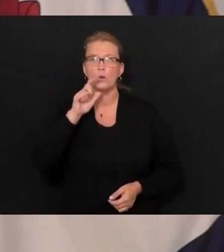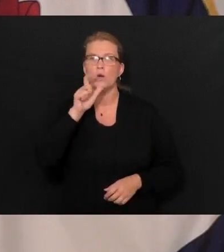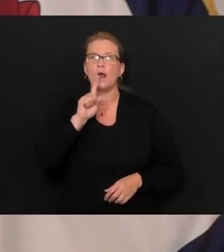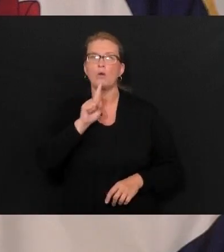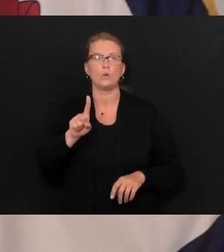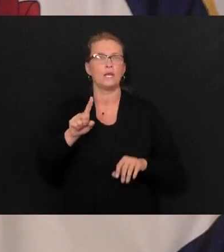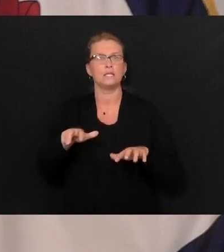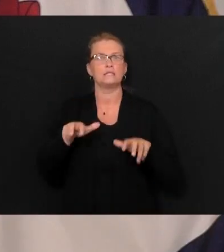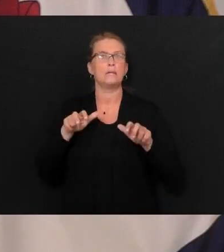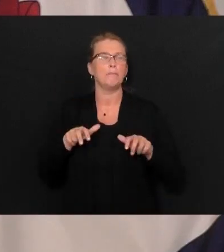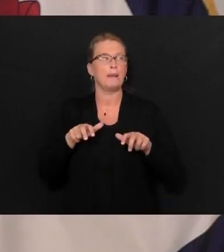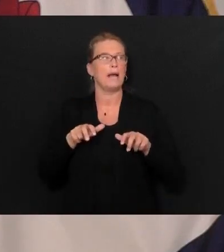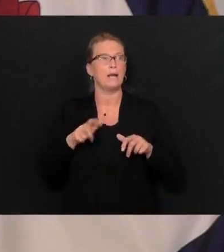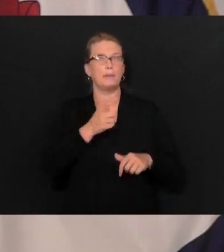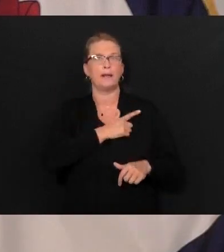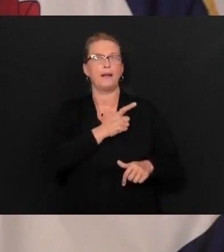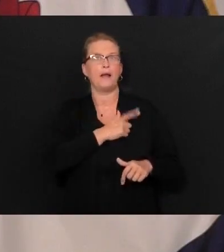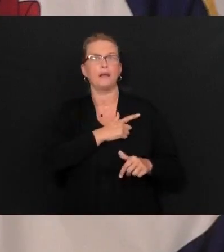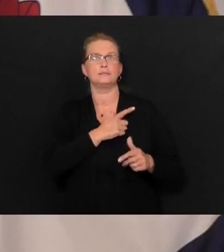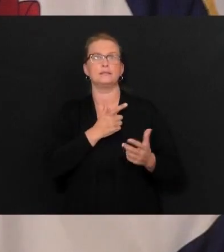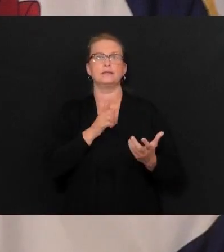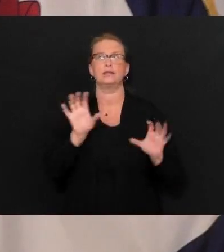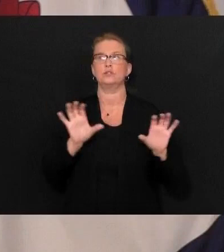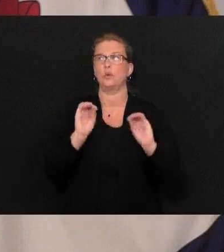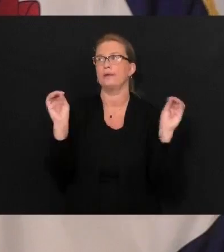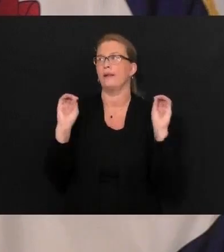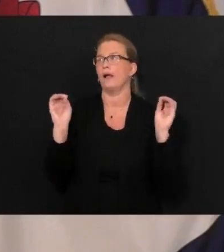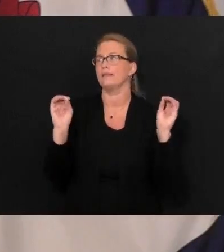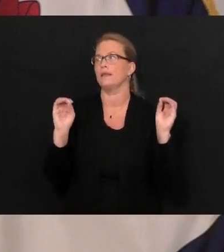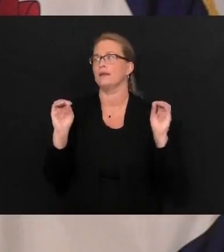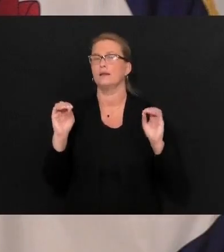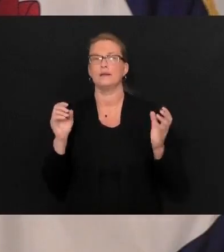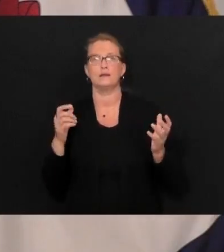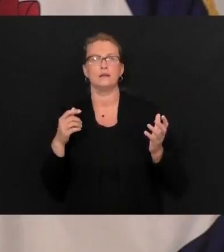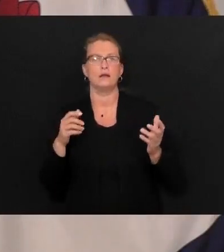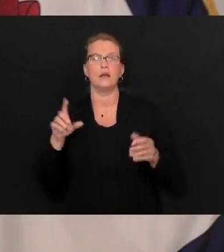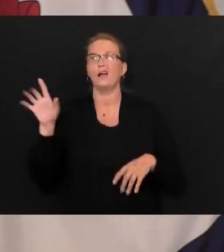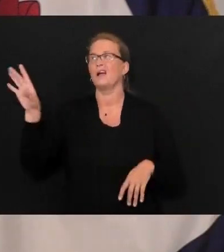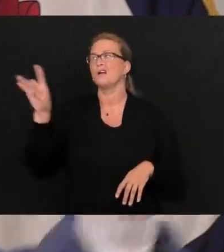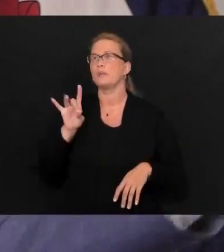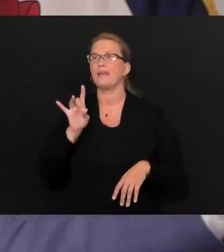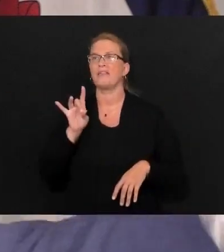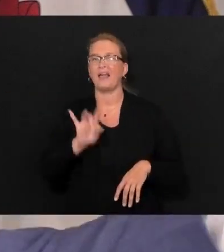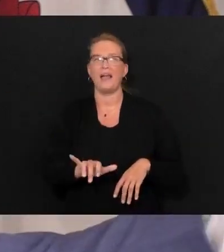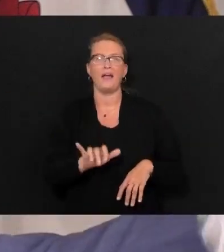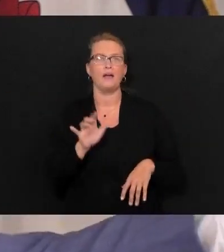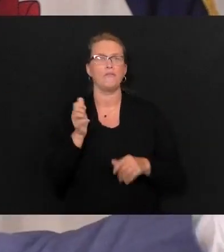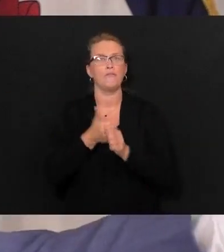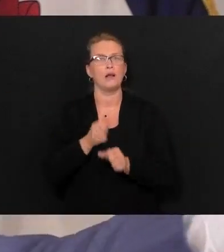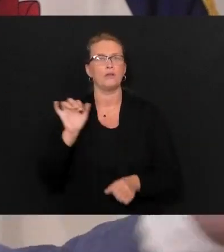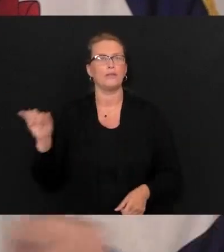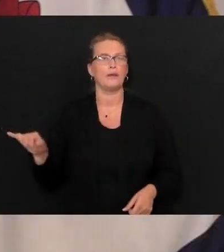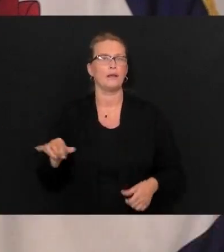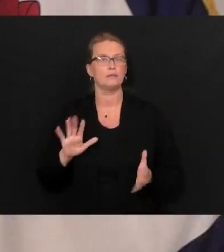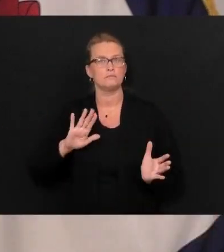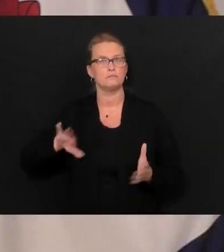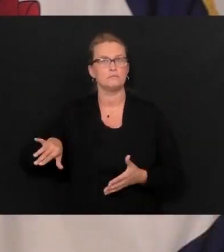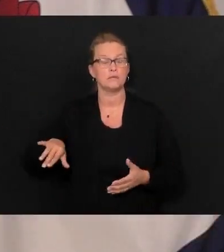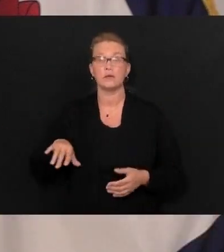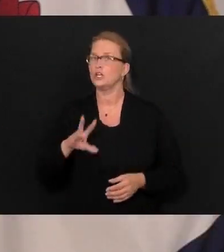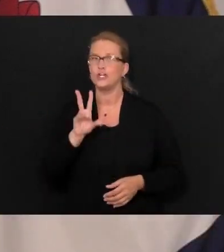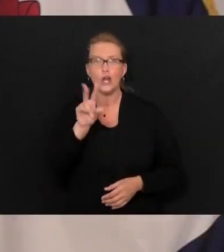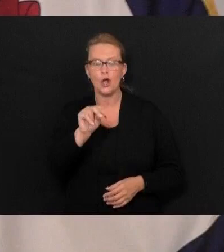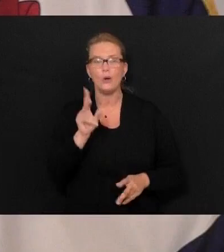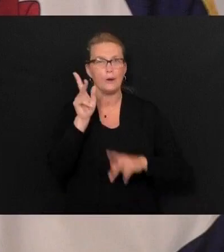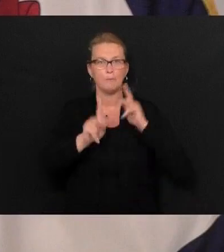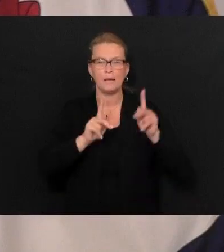on our butts, and we're just taking something and saying, well, let's just go with this, or let's just go with this. People are working,